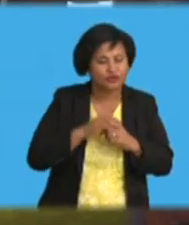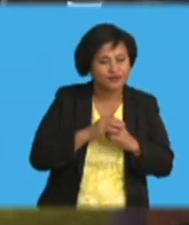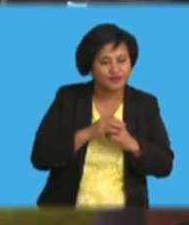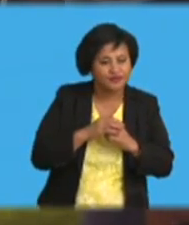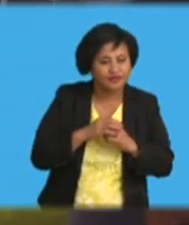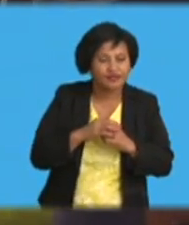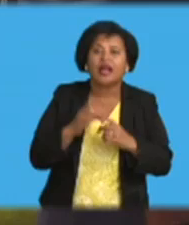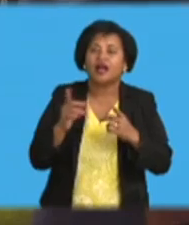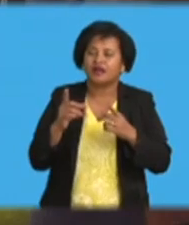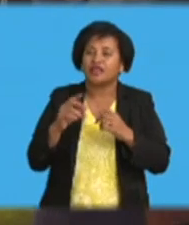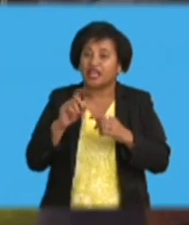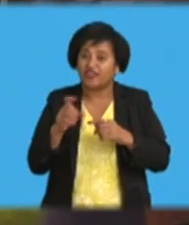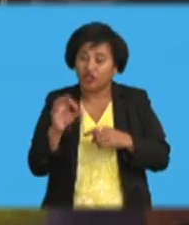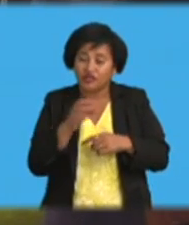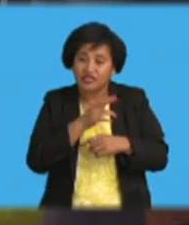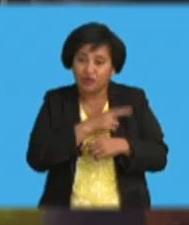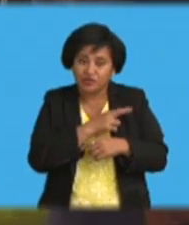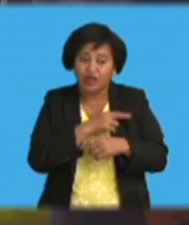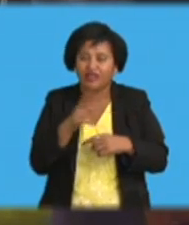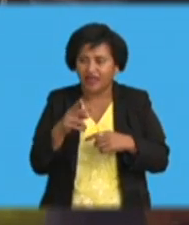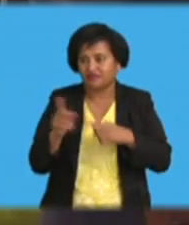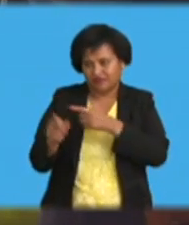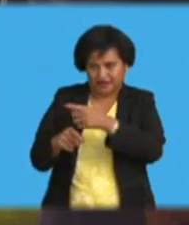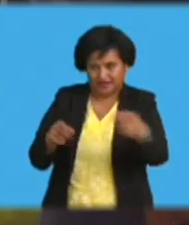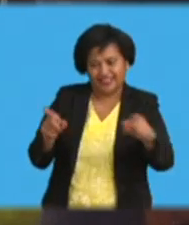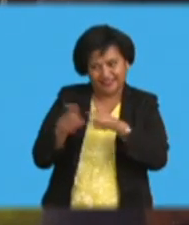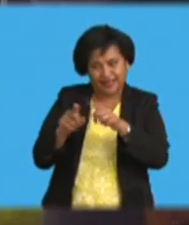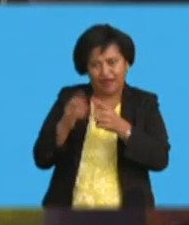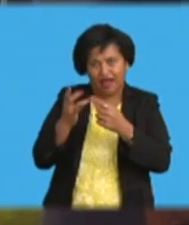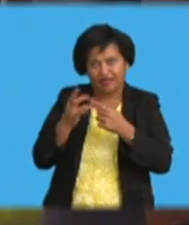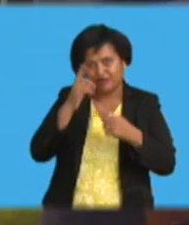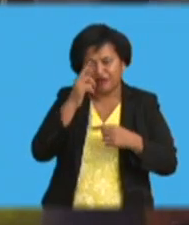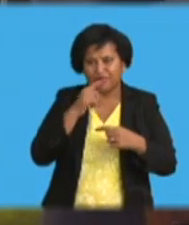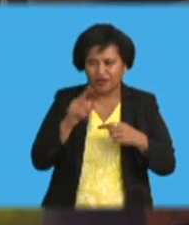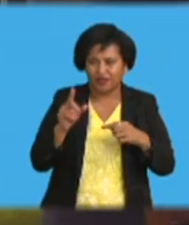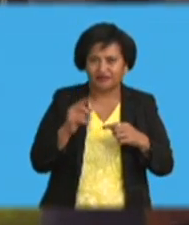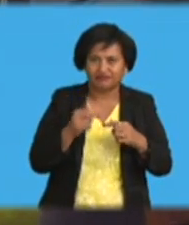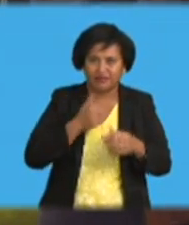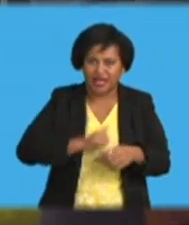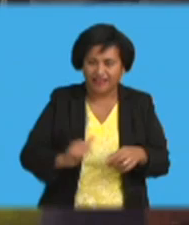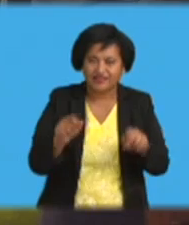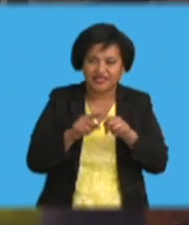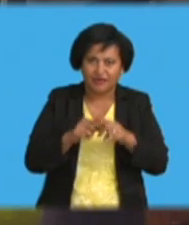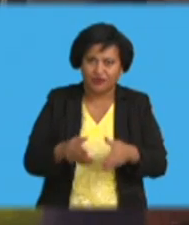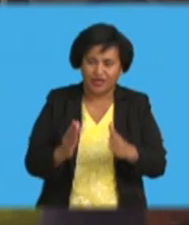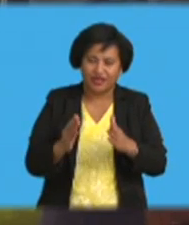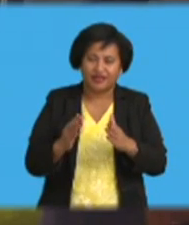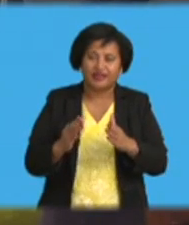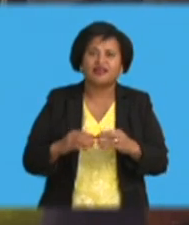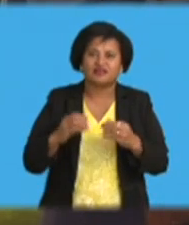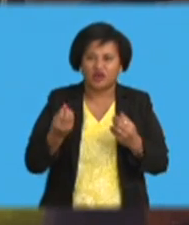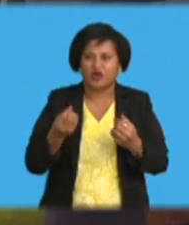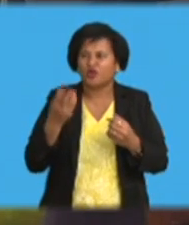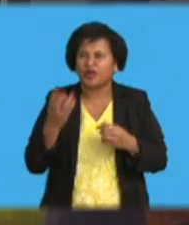you should expect the same from your fellow Fijians who will be using these platforms. But Madam Speaker, even responsible users can be taken advantage of by bad